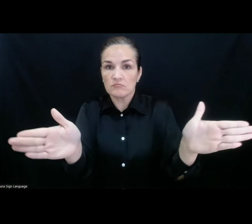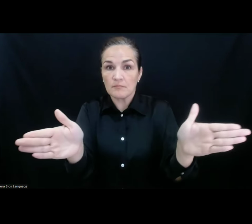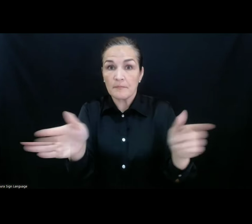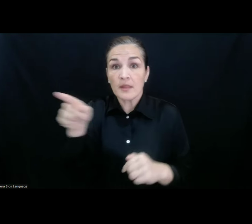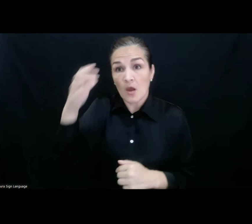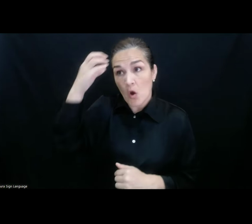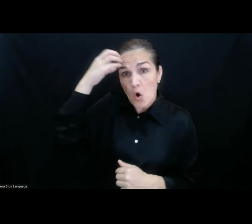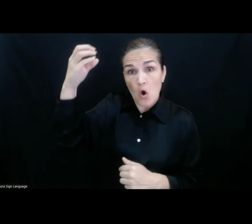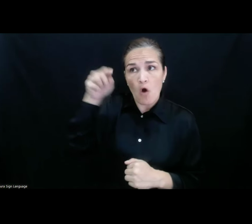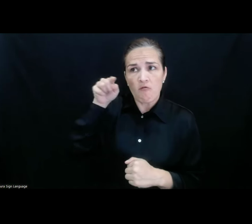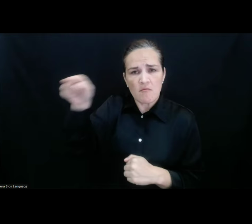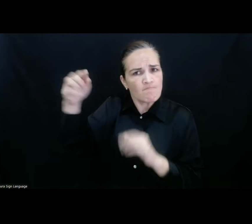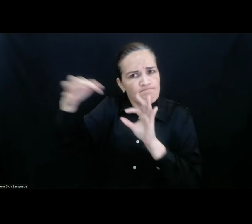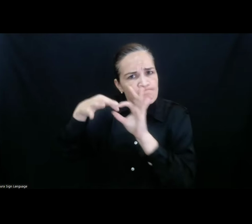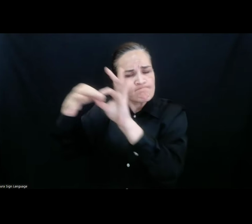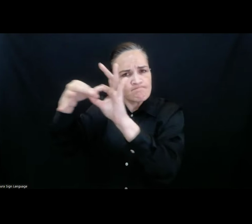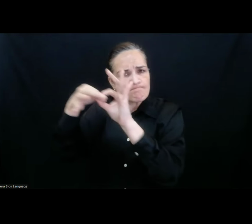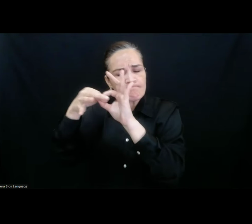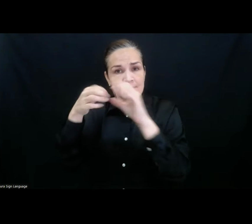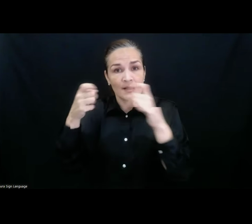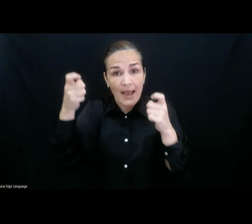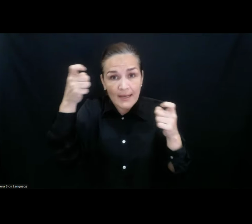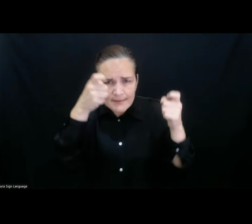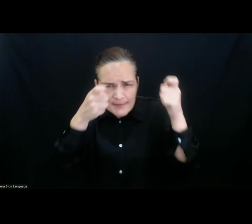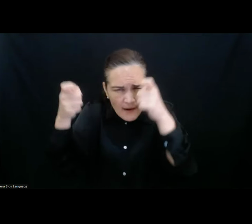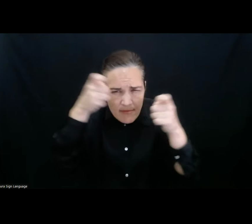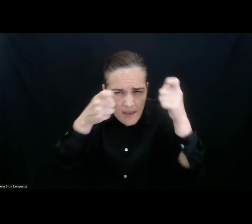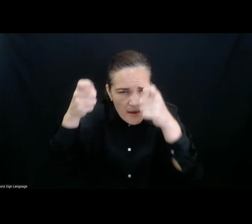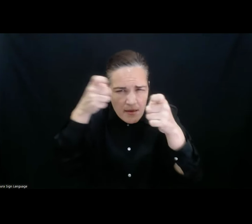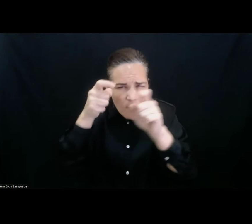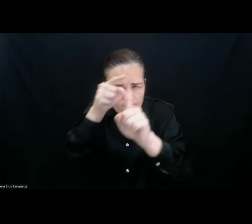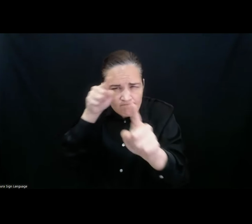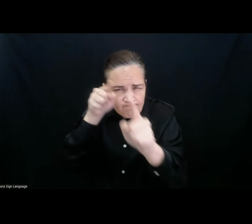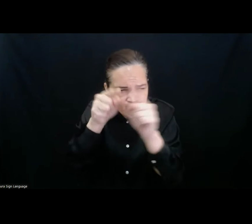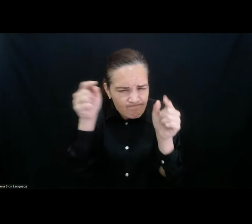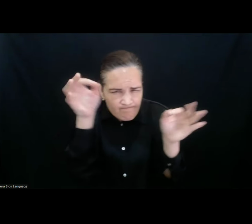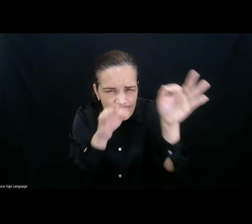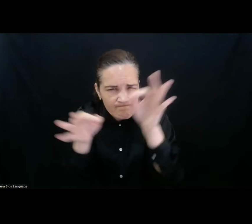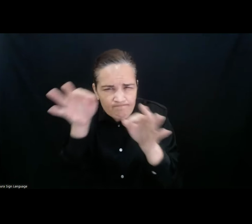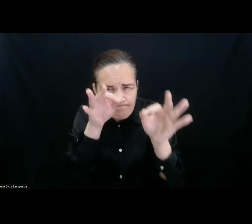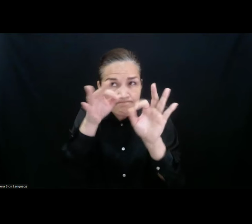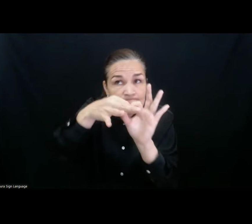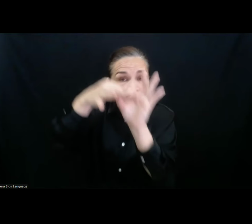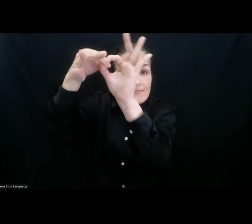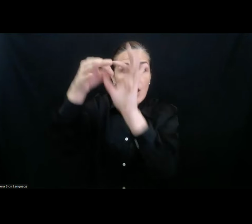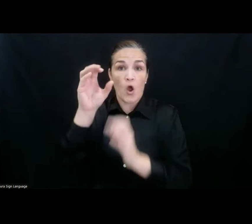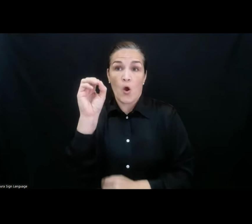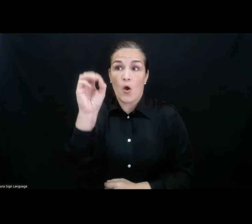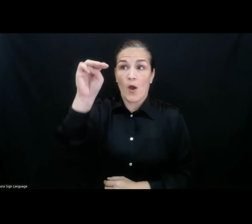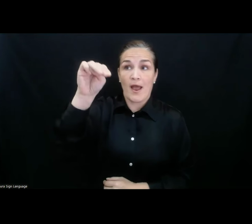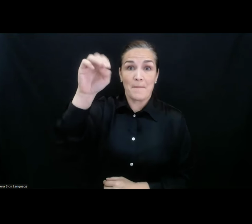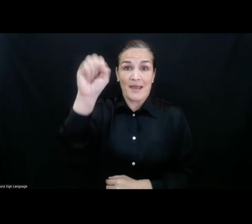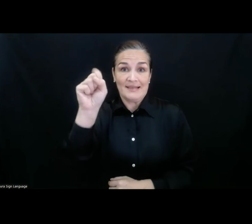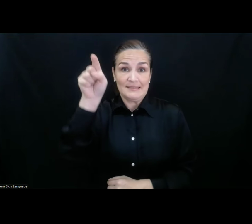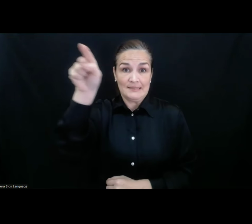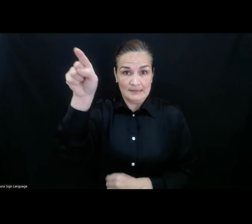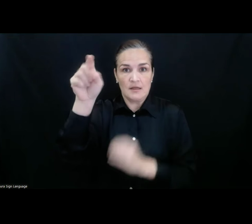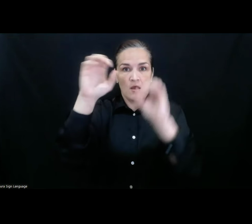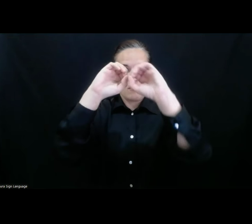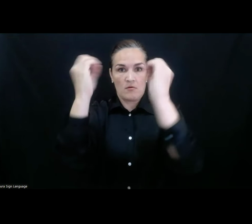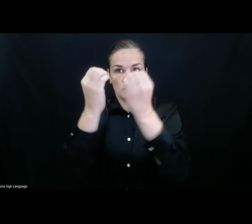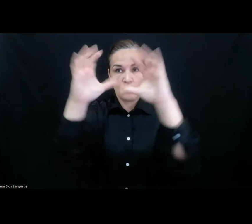developed with WHO support. We really had privilege to work with the government and help them develop this strategic document. And this strategy